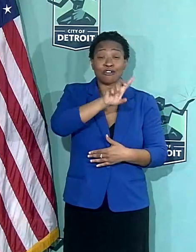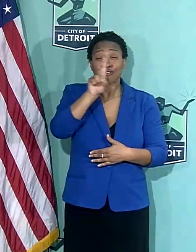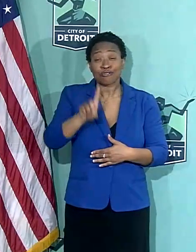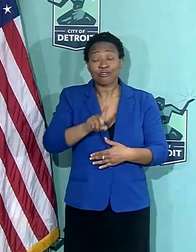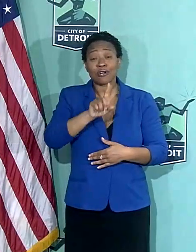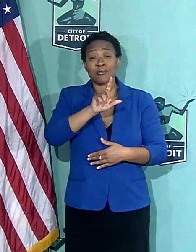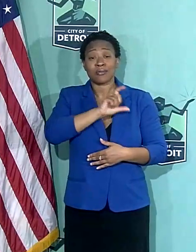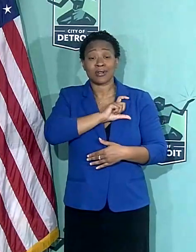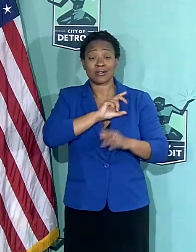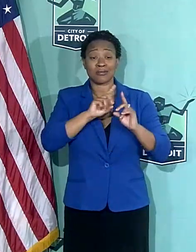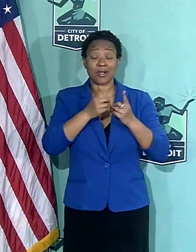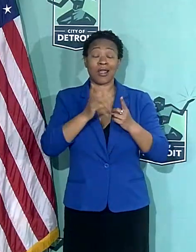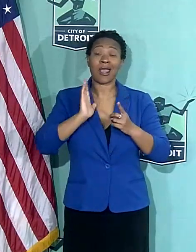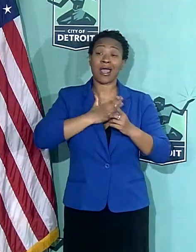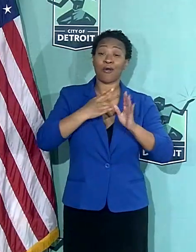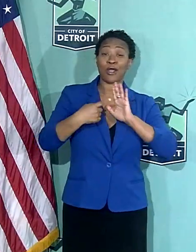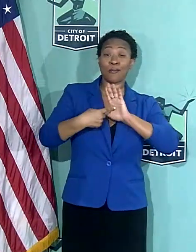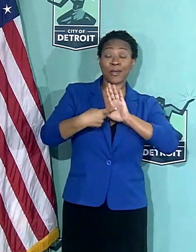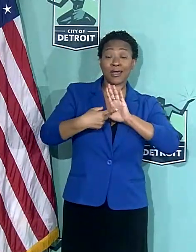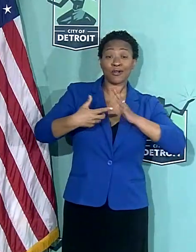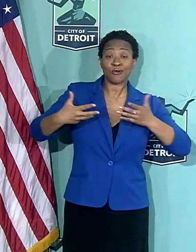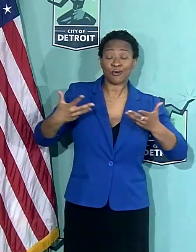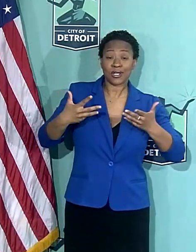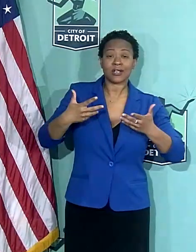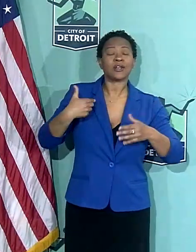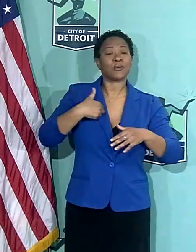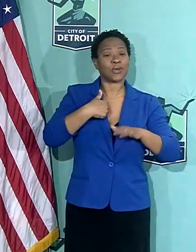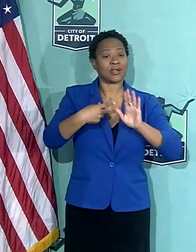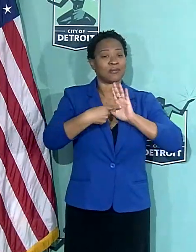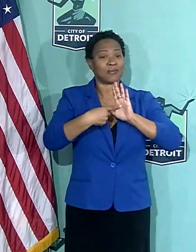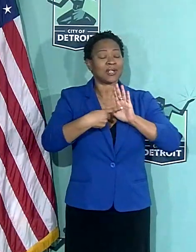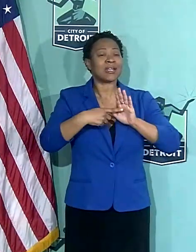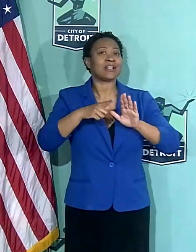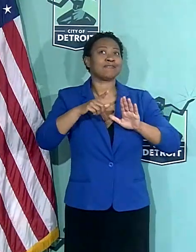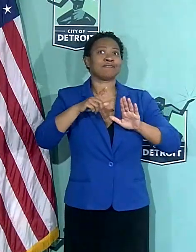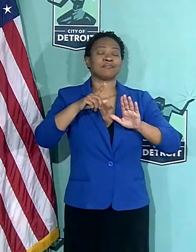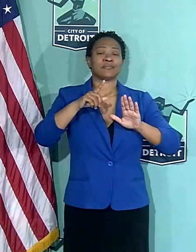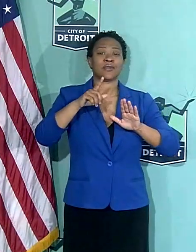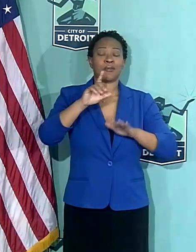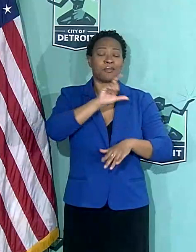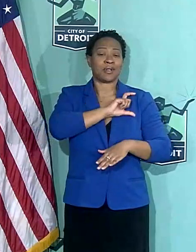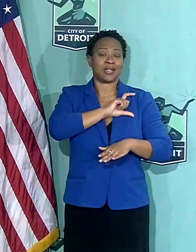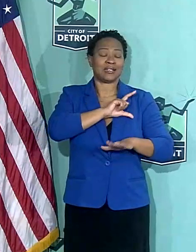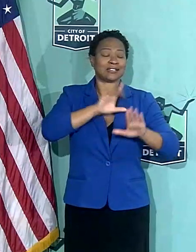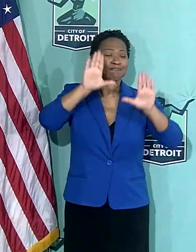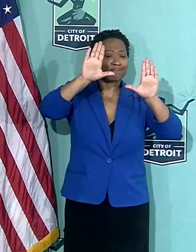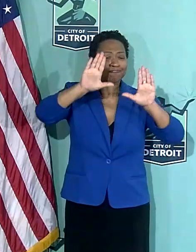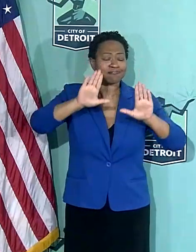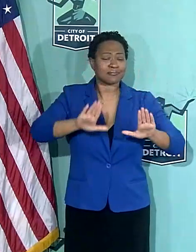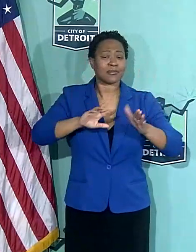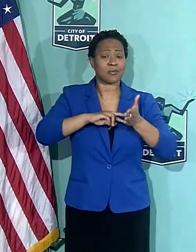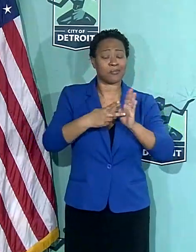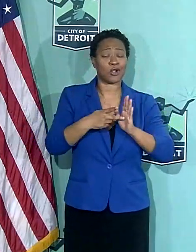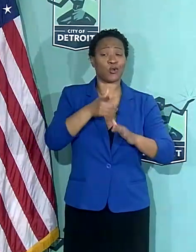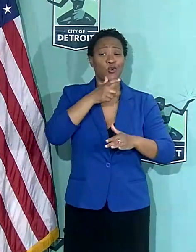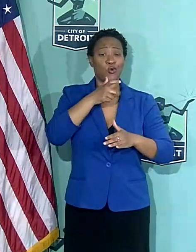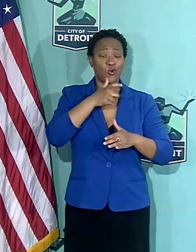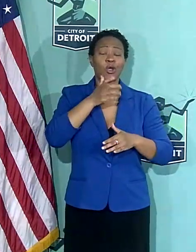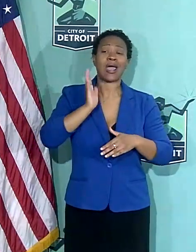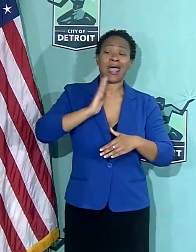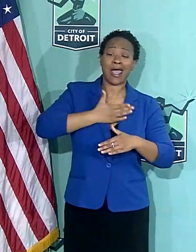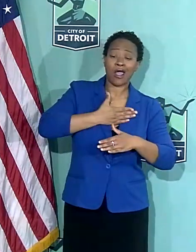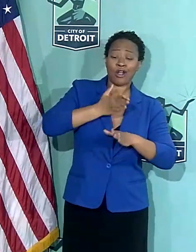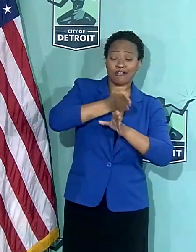motto is, we're a motto of sustained policing excellence that always put the people in our